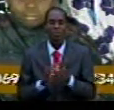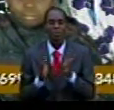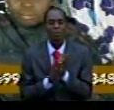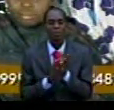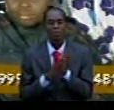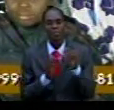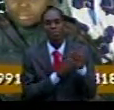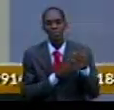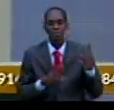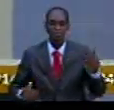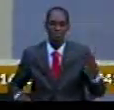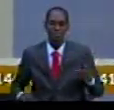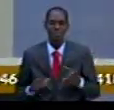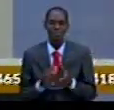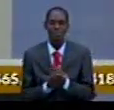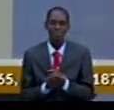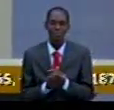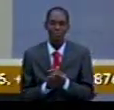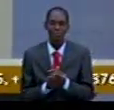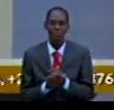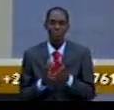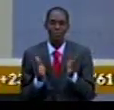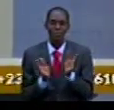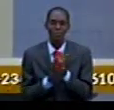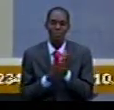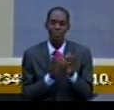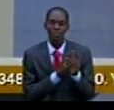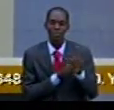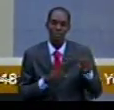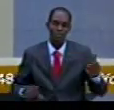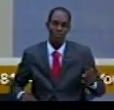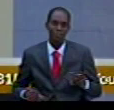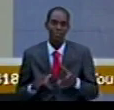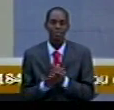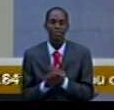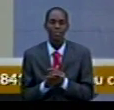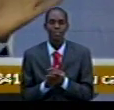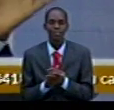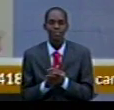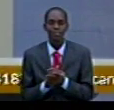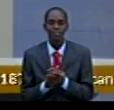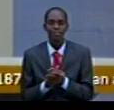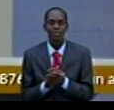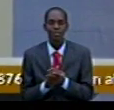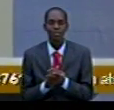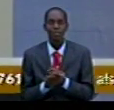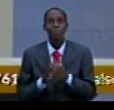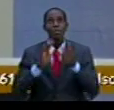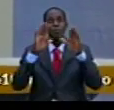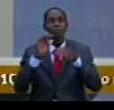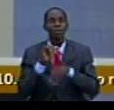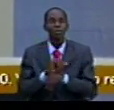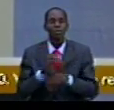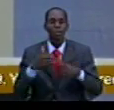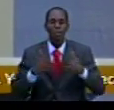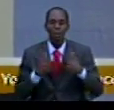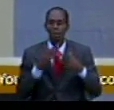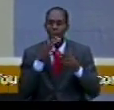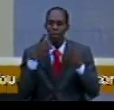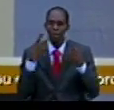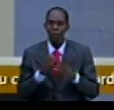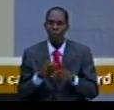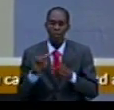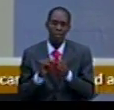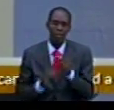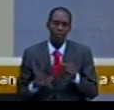Lord. Praise the Lord. Miracles have been happening everywhere.